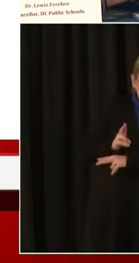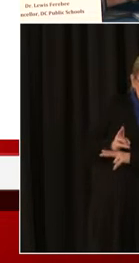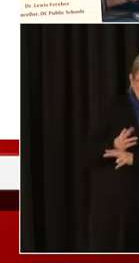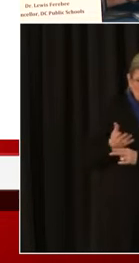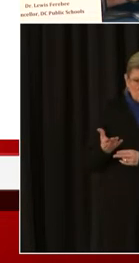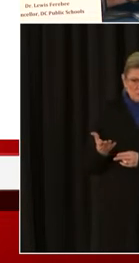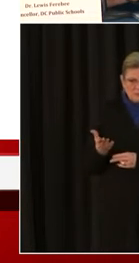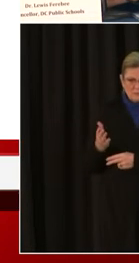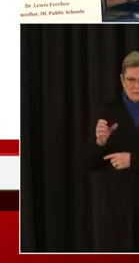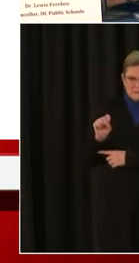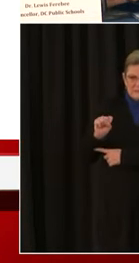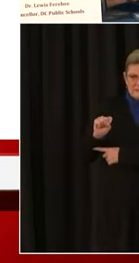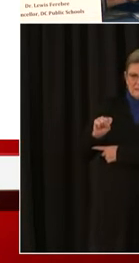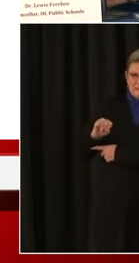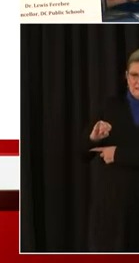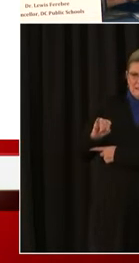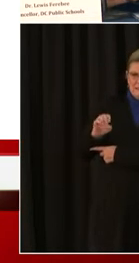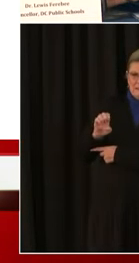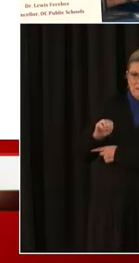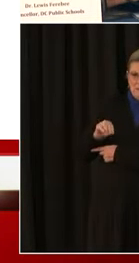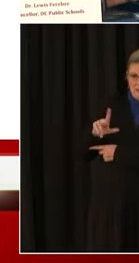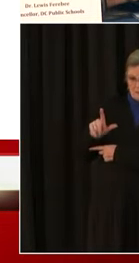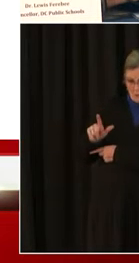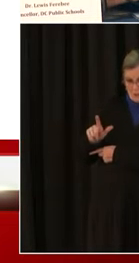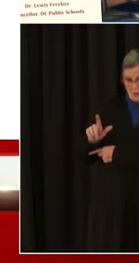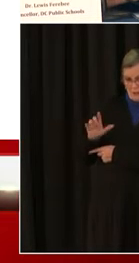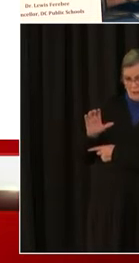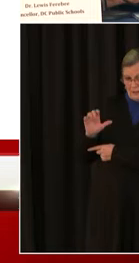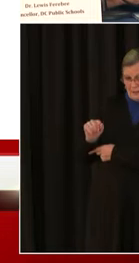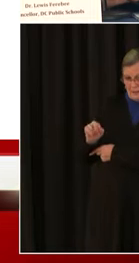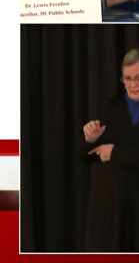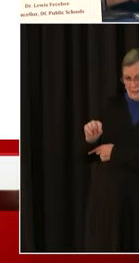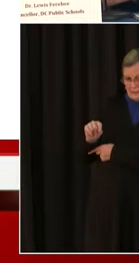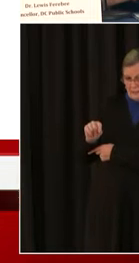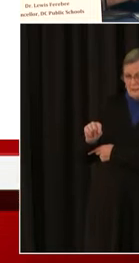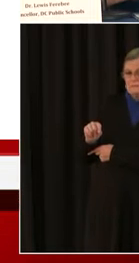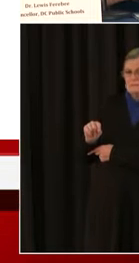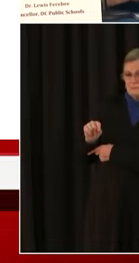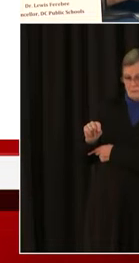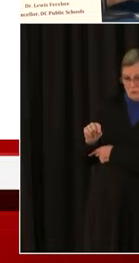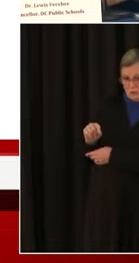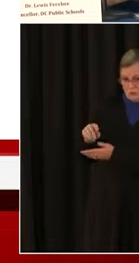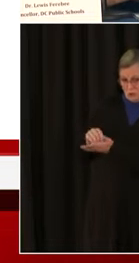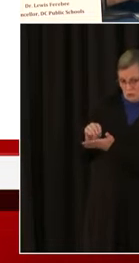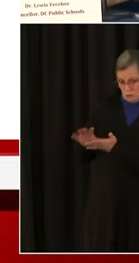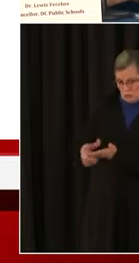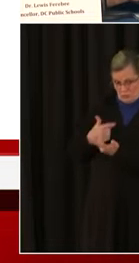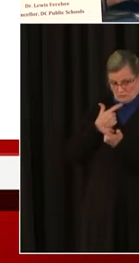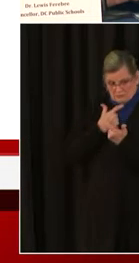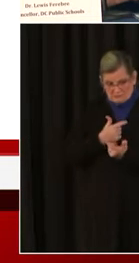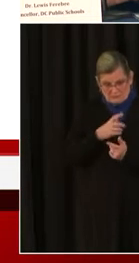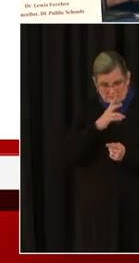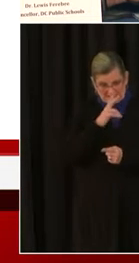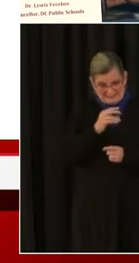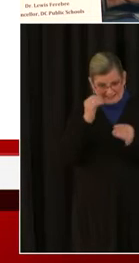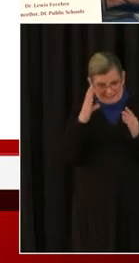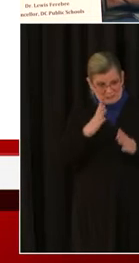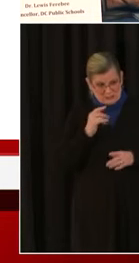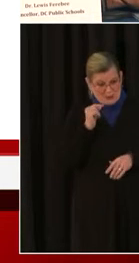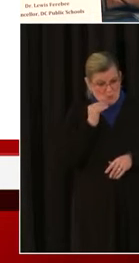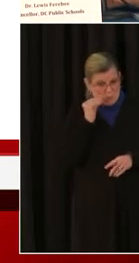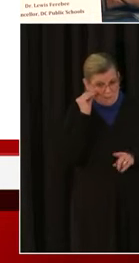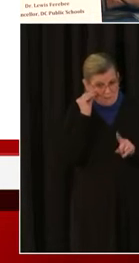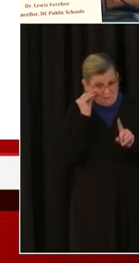So the teacher could be teaching virtually or in person, and students can view that teacher at home or